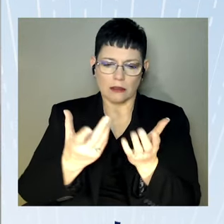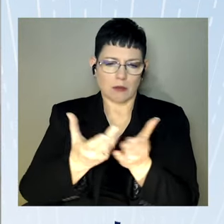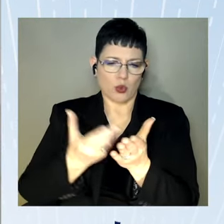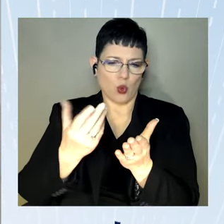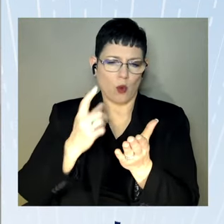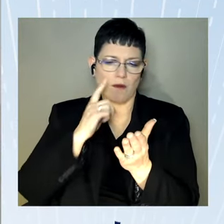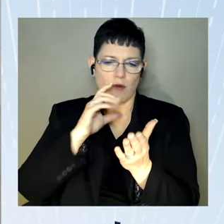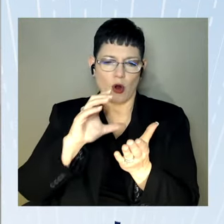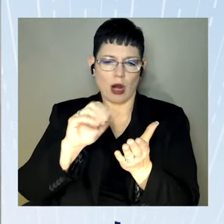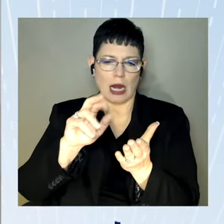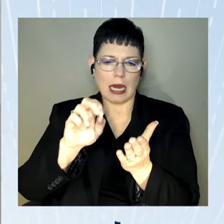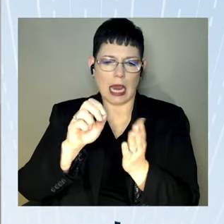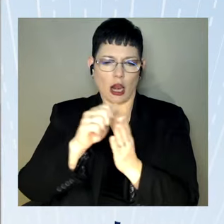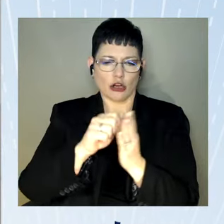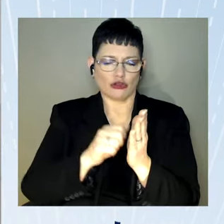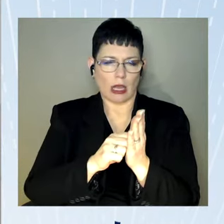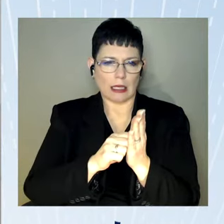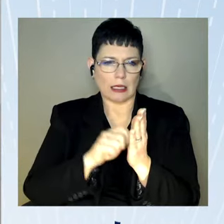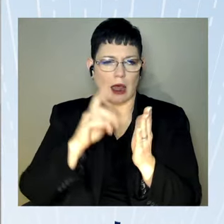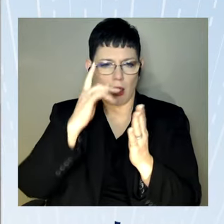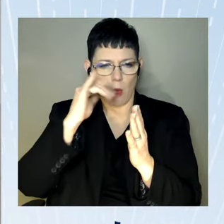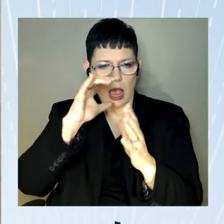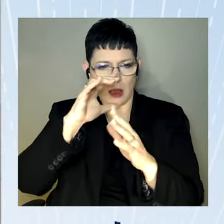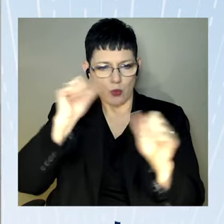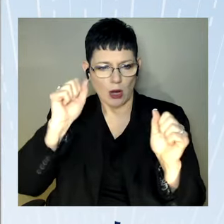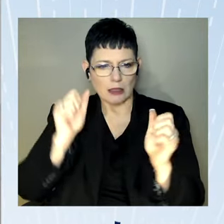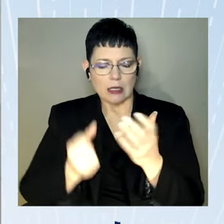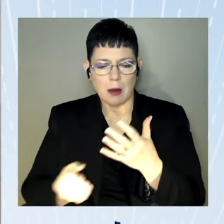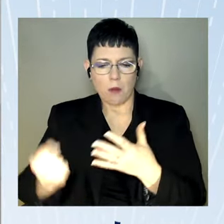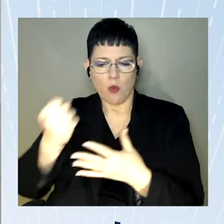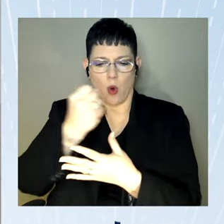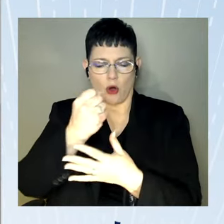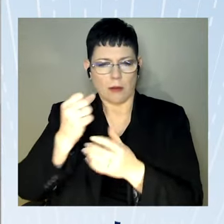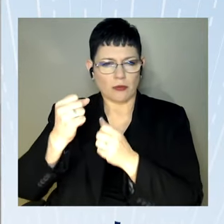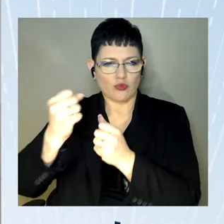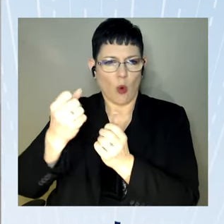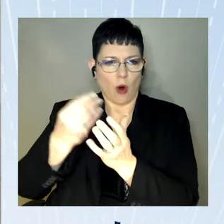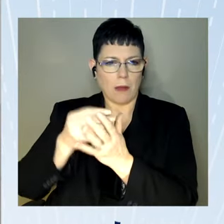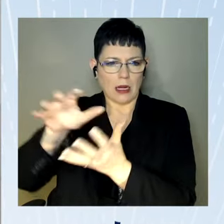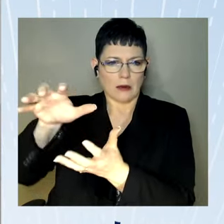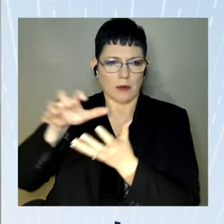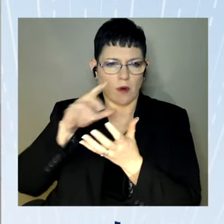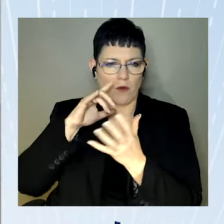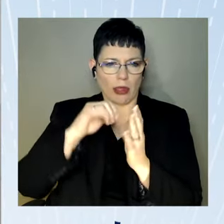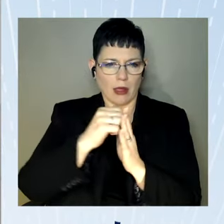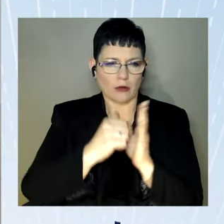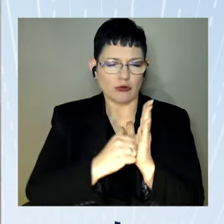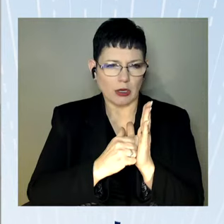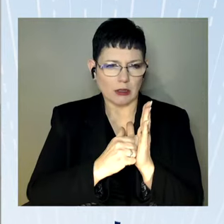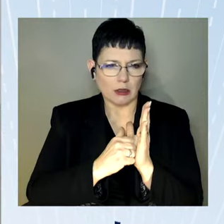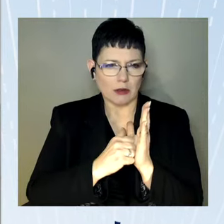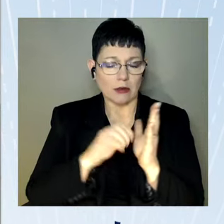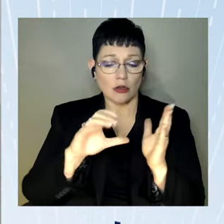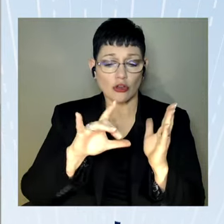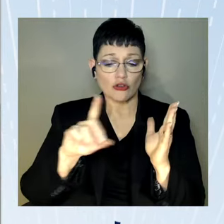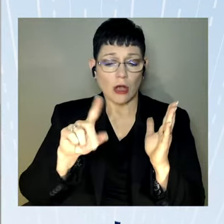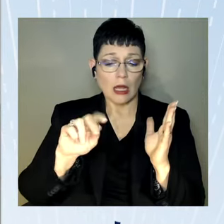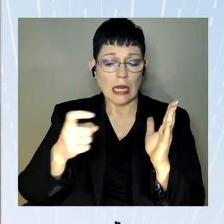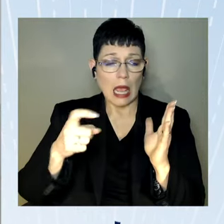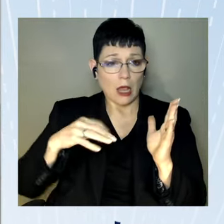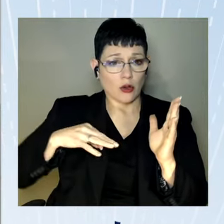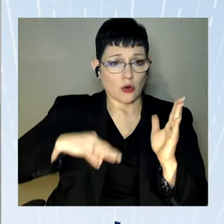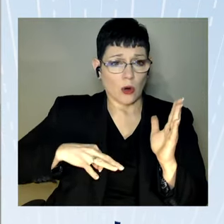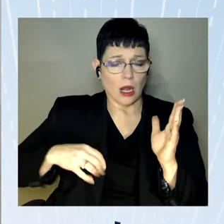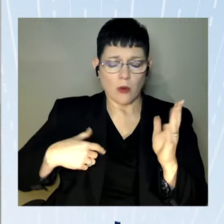the president's budget prioritizes robust funding for that agenda. With the child tax credit, we showed that we could